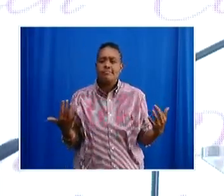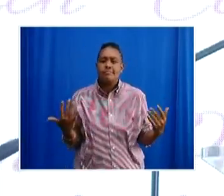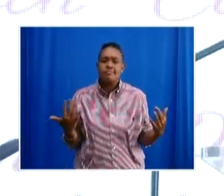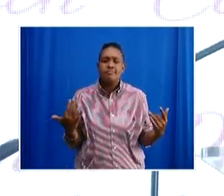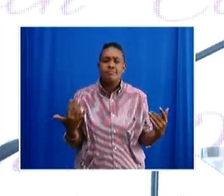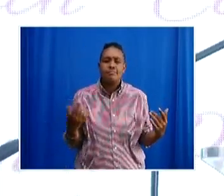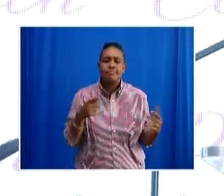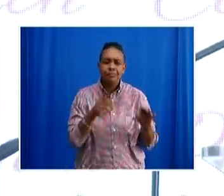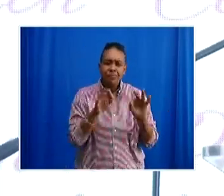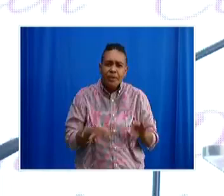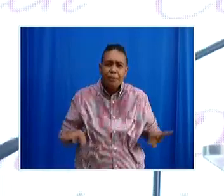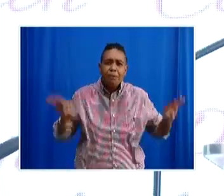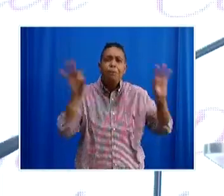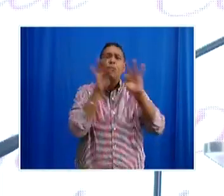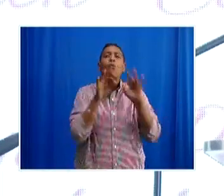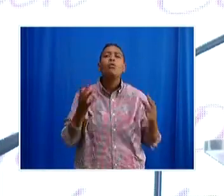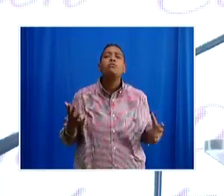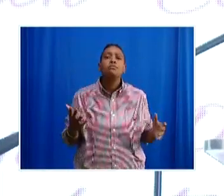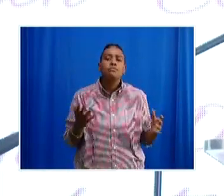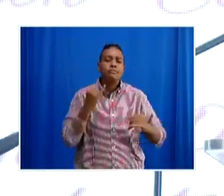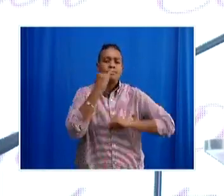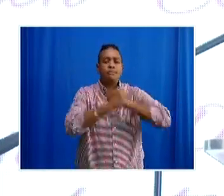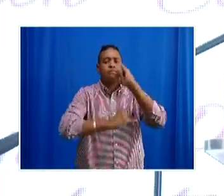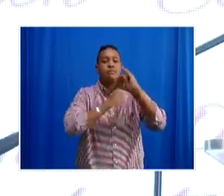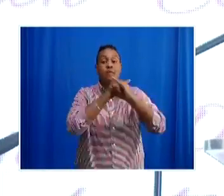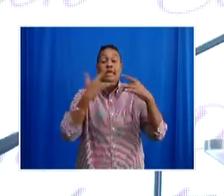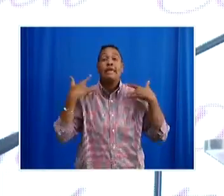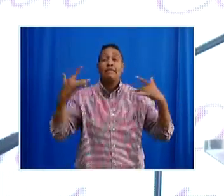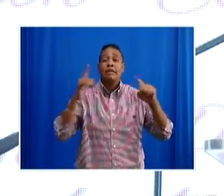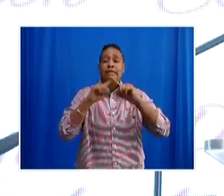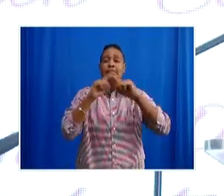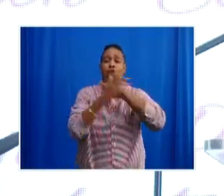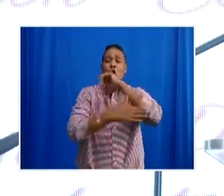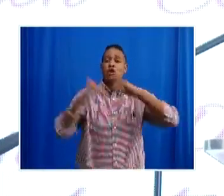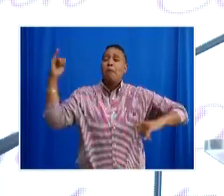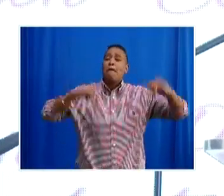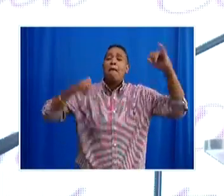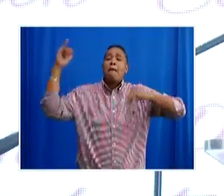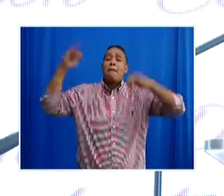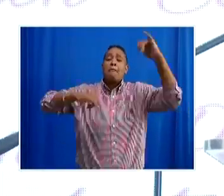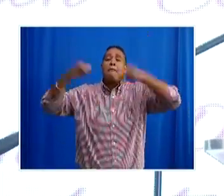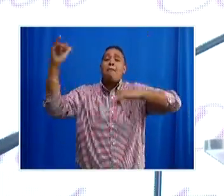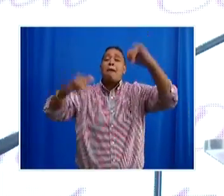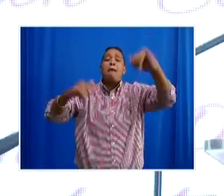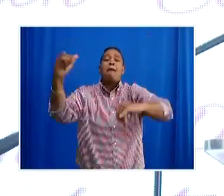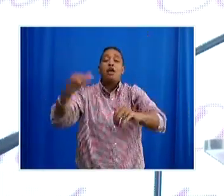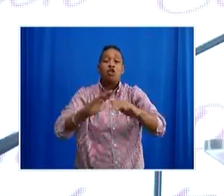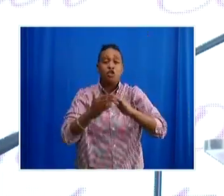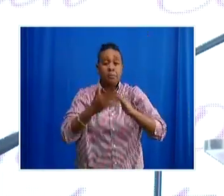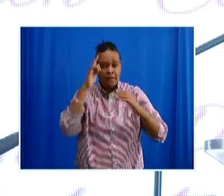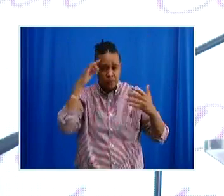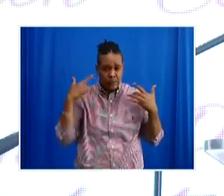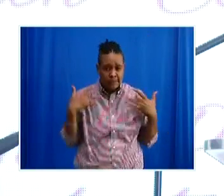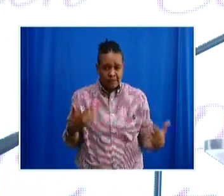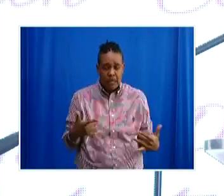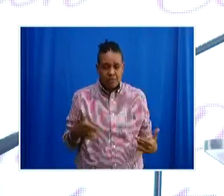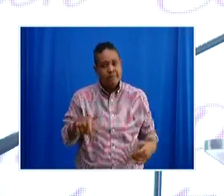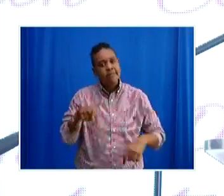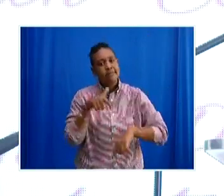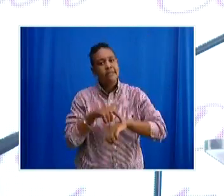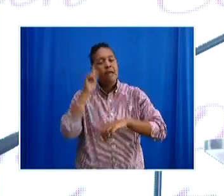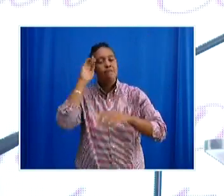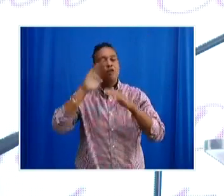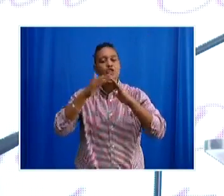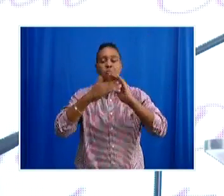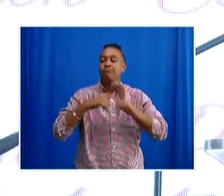very important international event, this is the time for Jamaica to